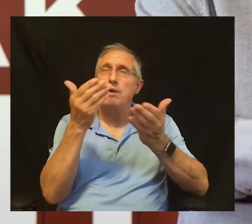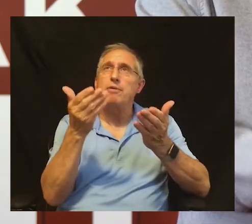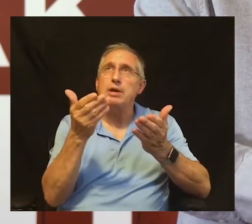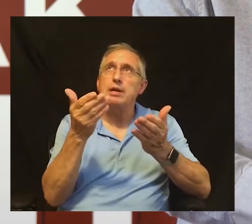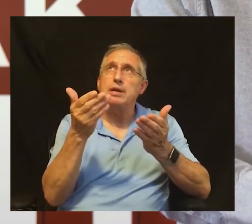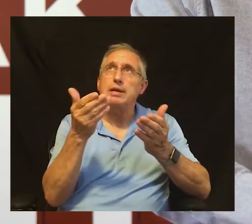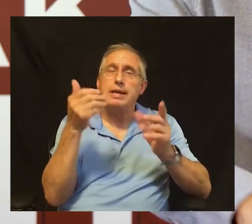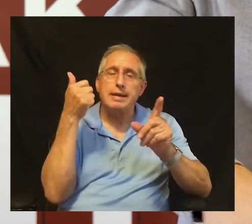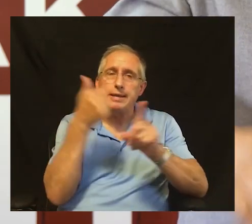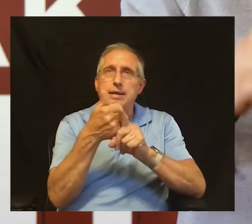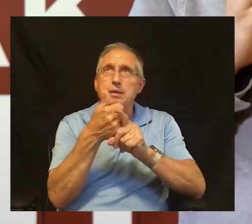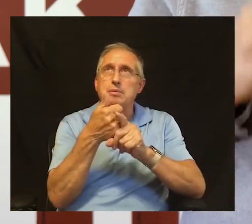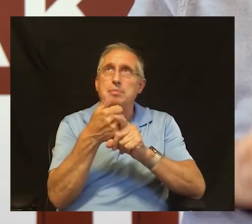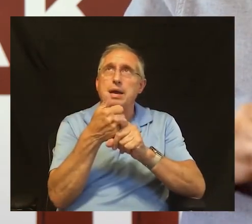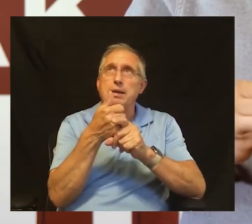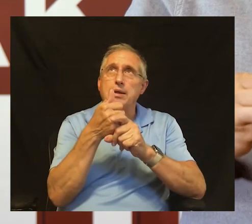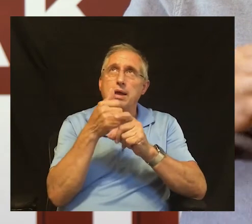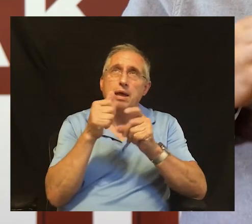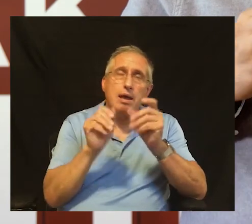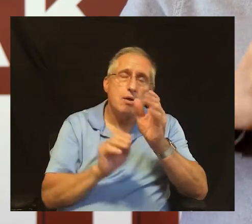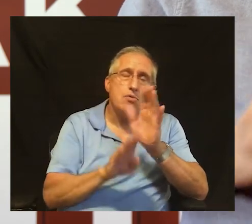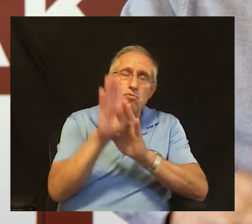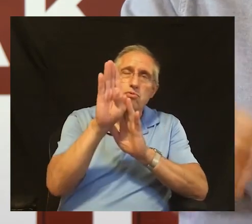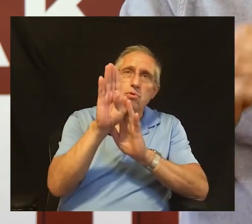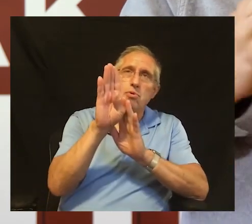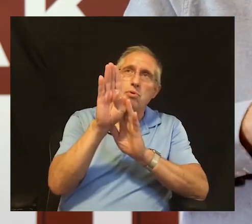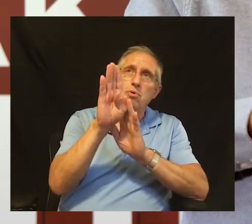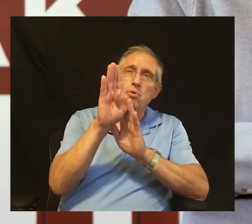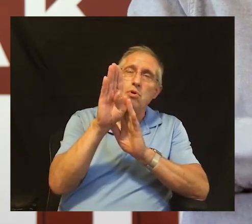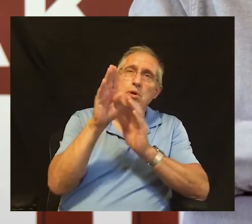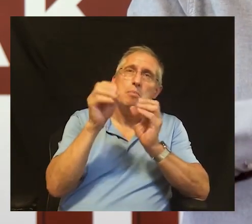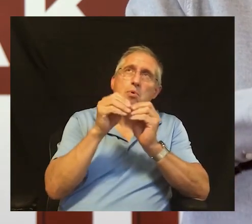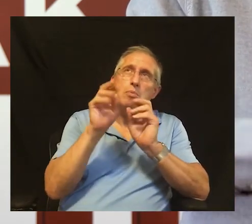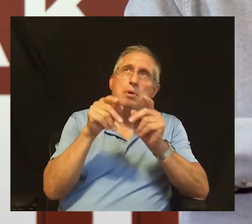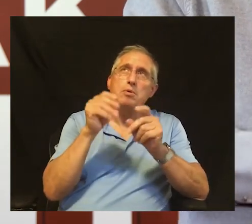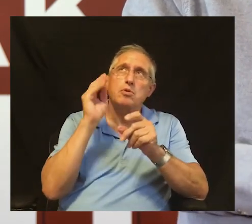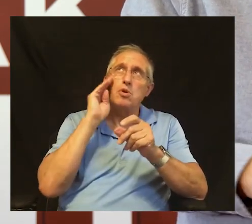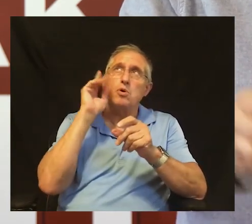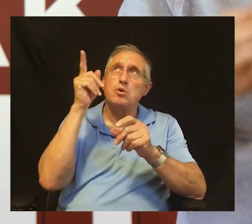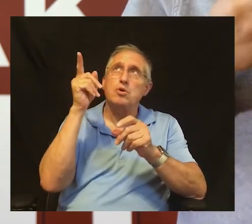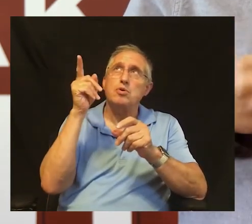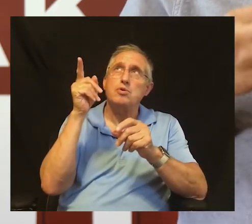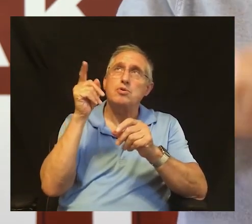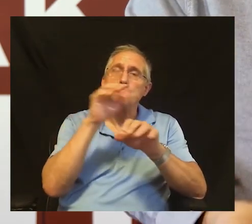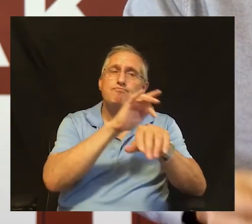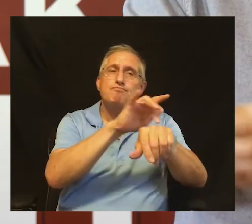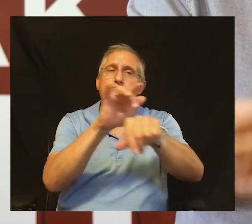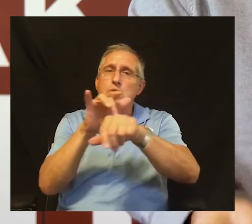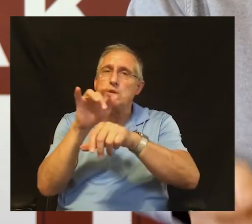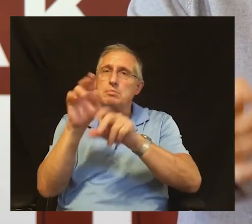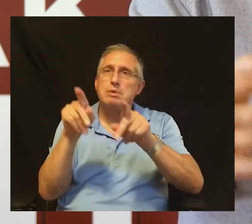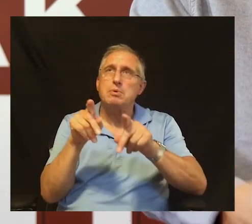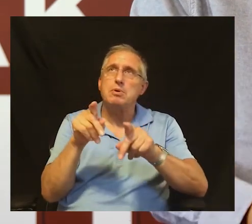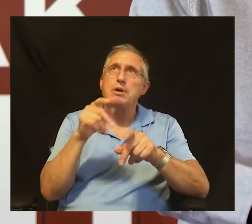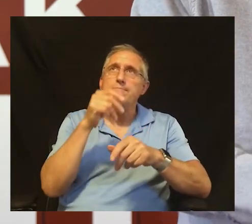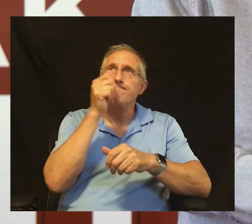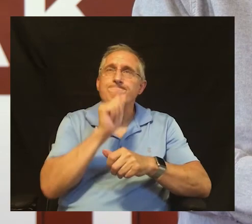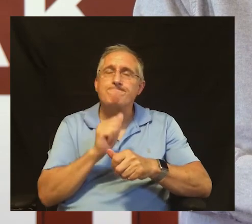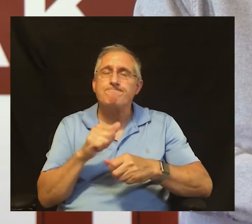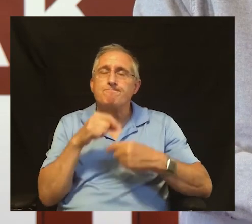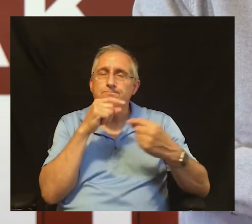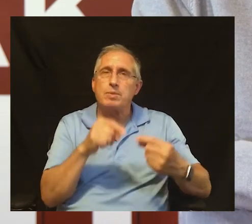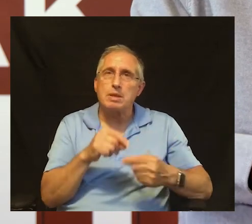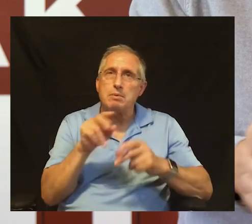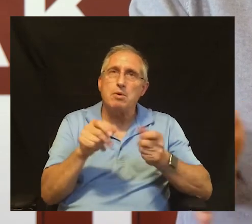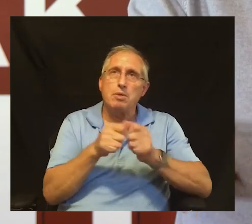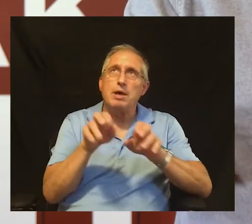their tithes and offerings, Lord. Let it go to impact and grow and let more people know about you, God, to reach the needs of hurting and struggling families,